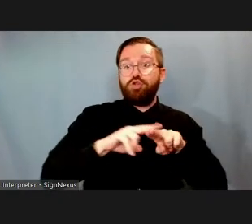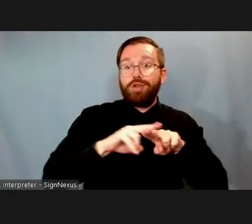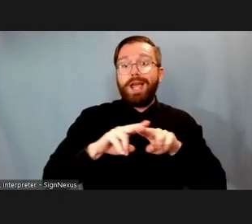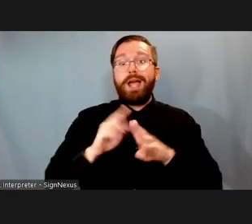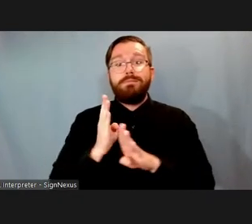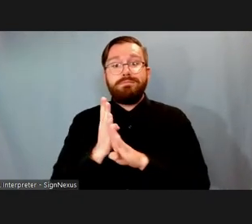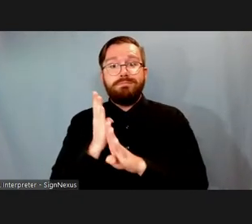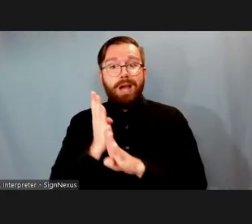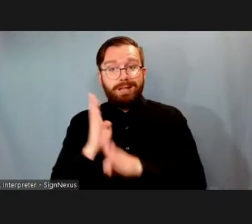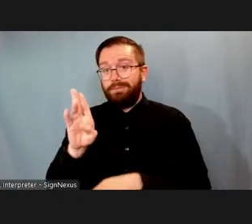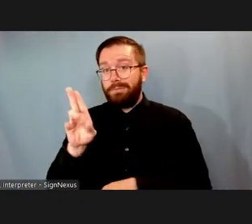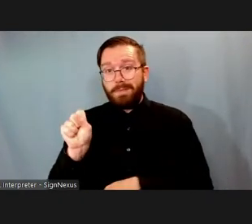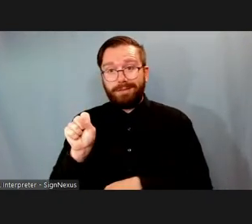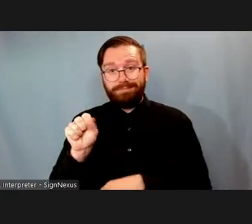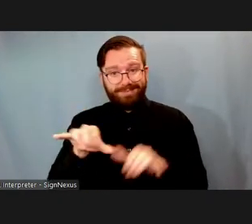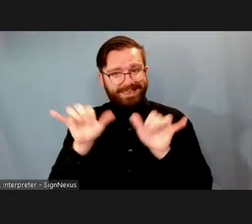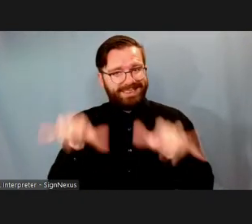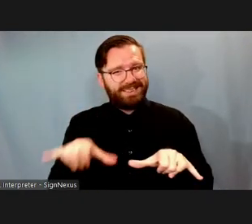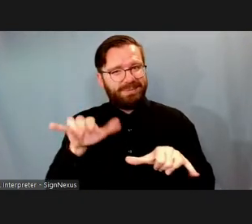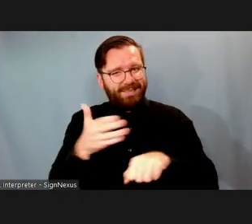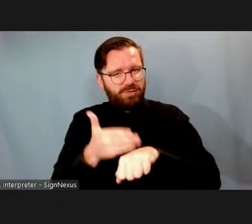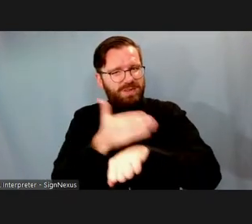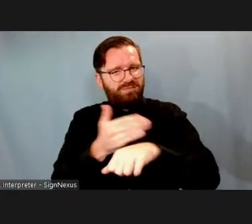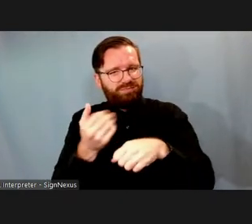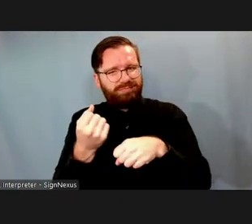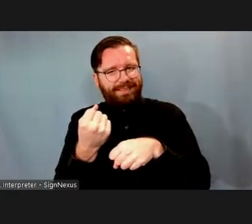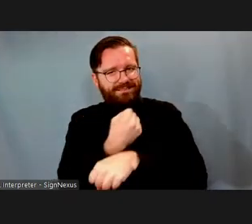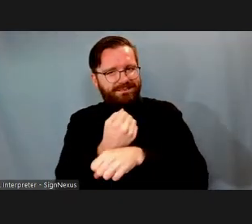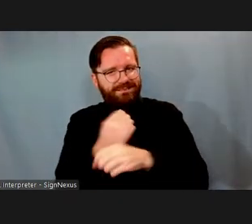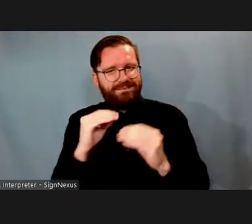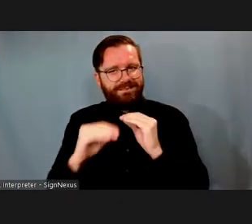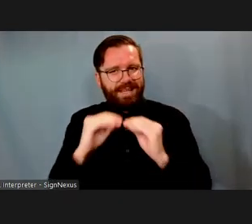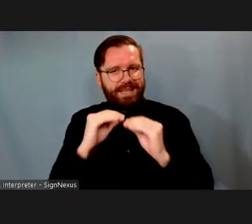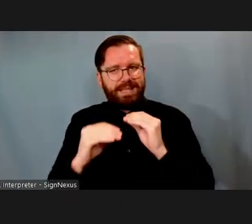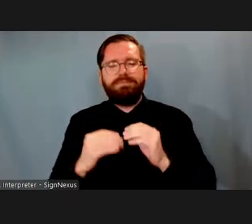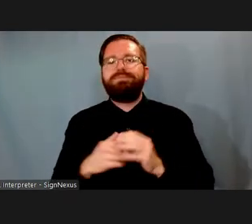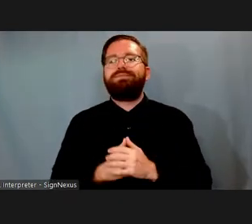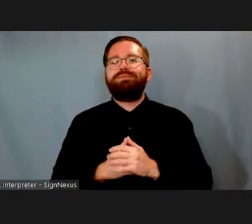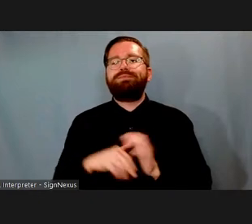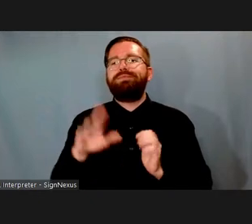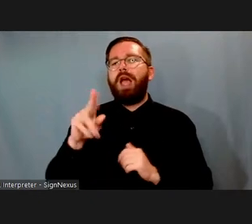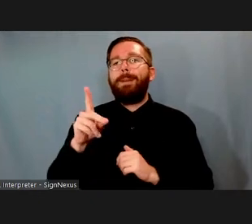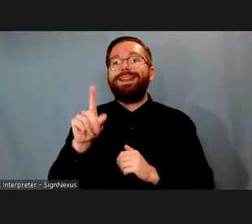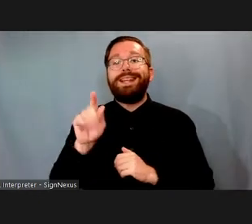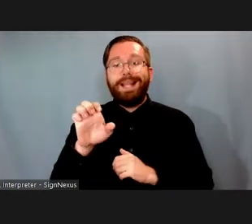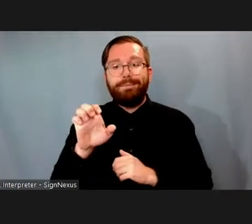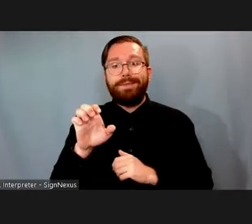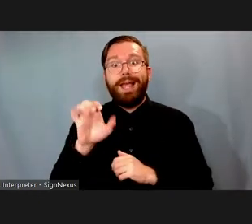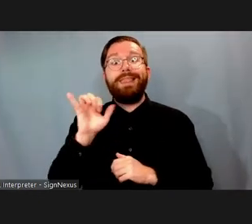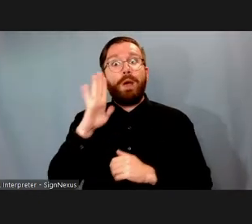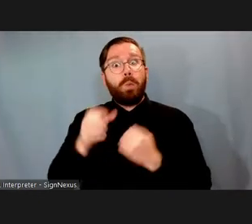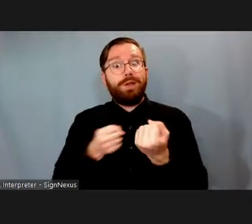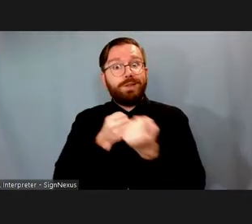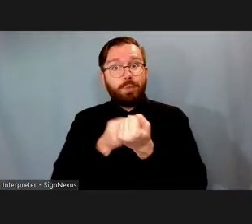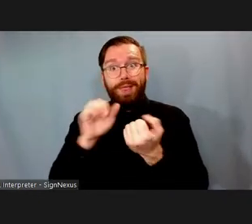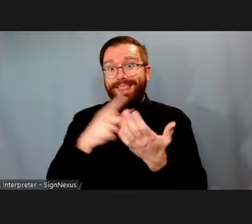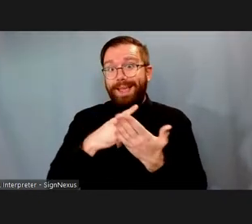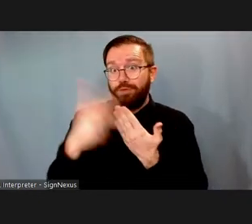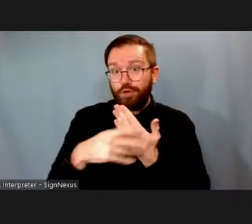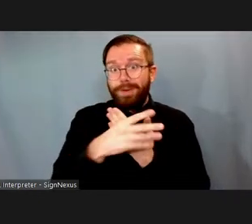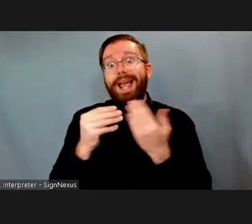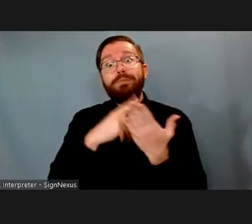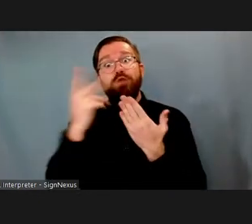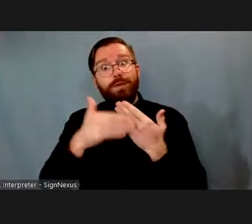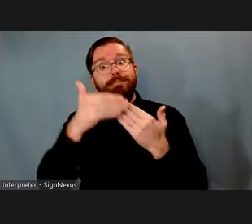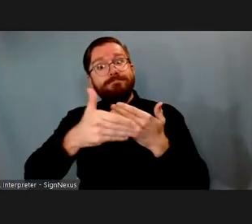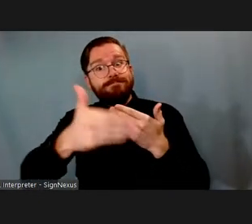modernized funding from the project would support the 2020 to 2024 capital program and the successor programs that